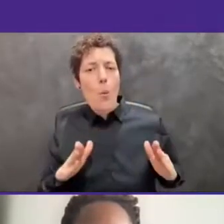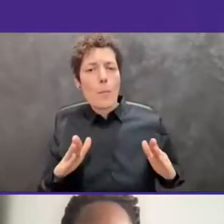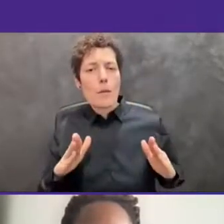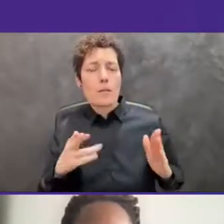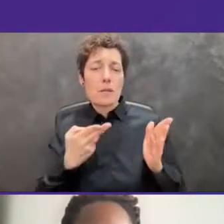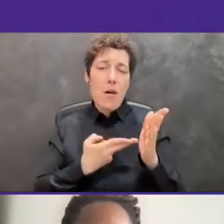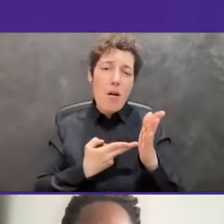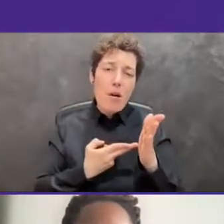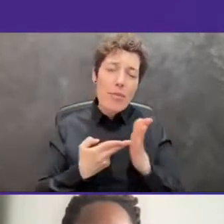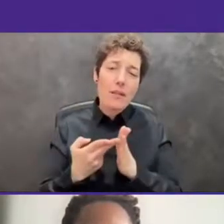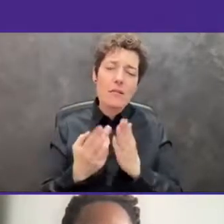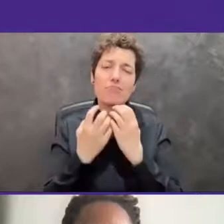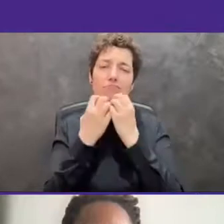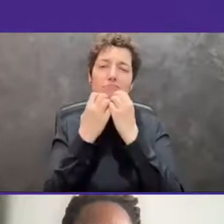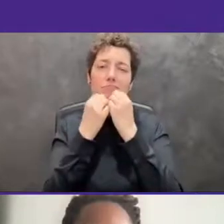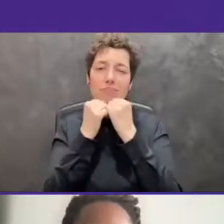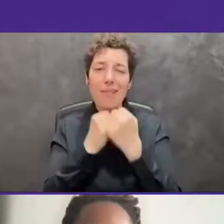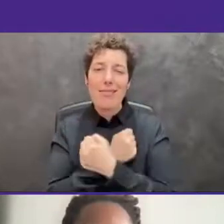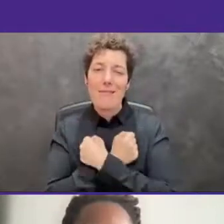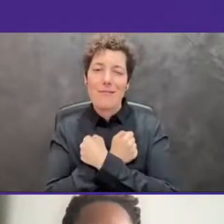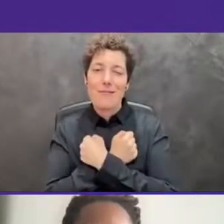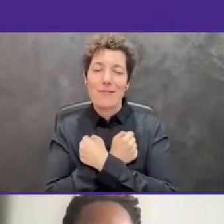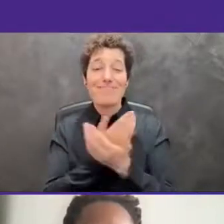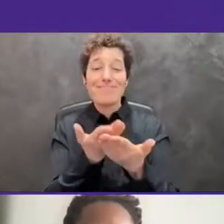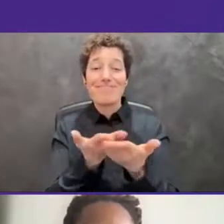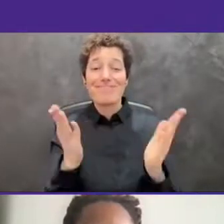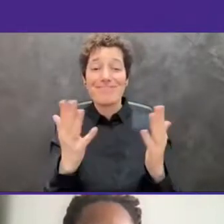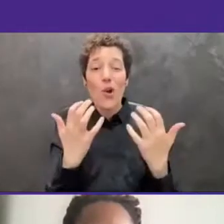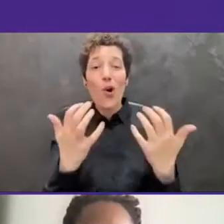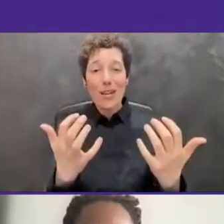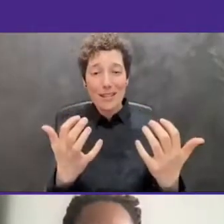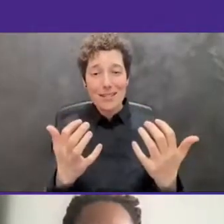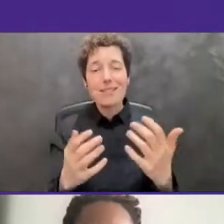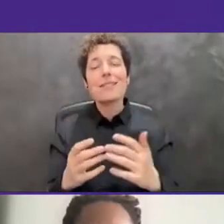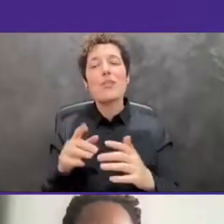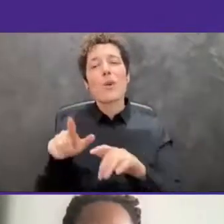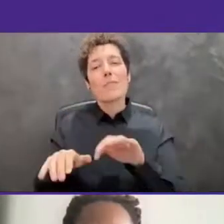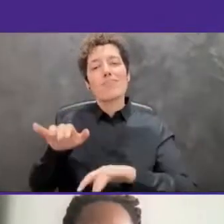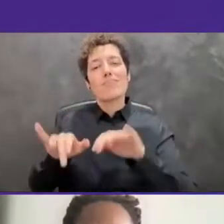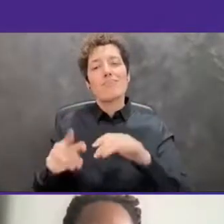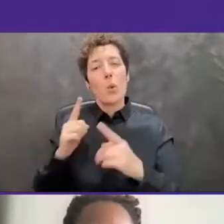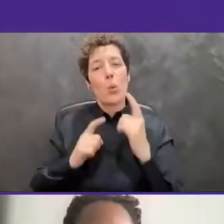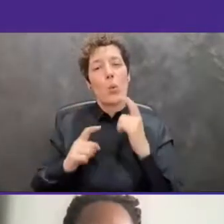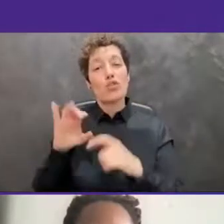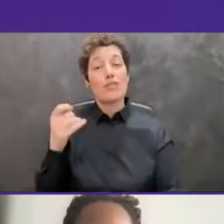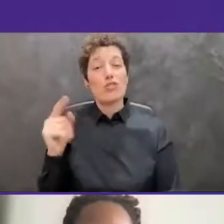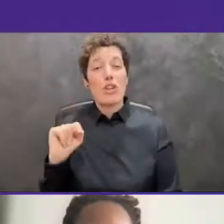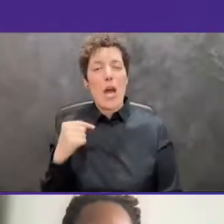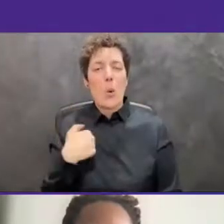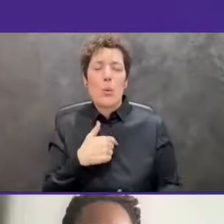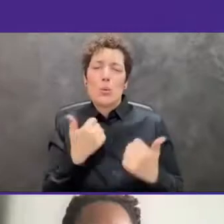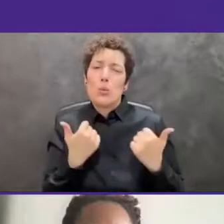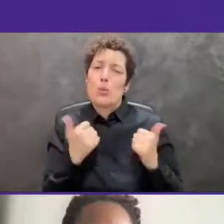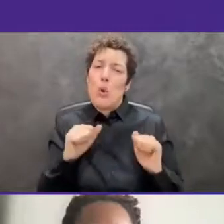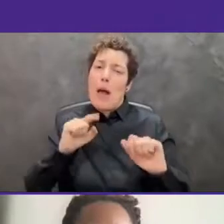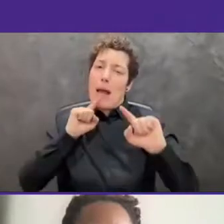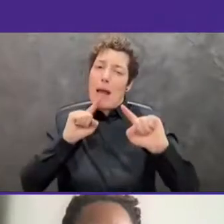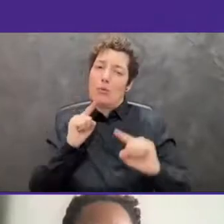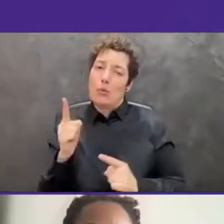and love. If you're in the audience, feel free to enter your questions in the chat. We will try our best to answer your